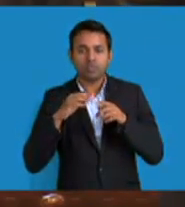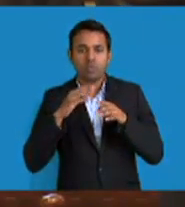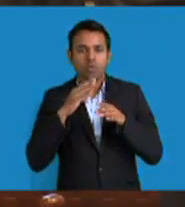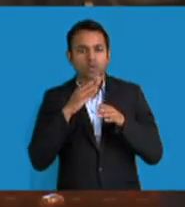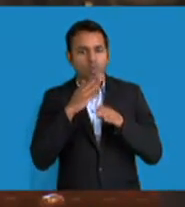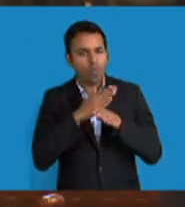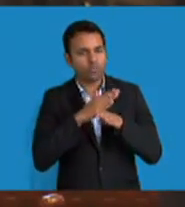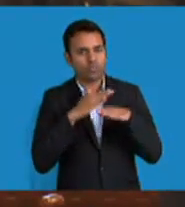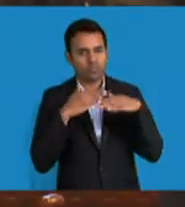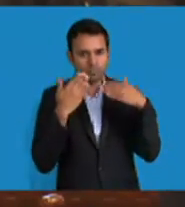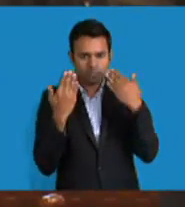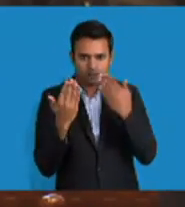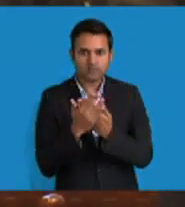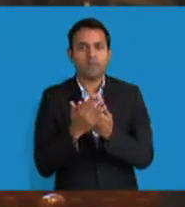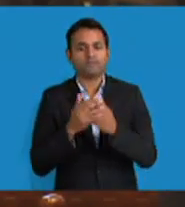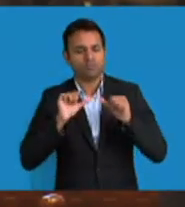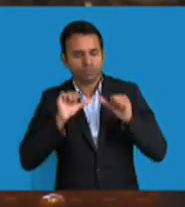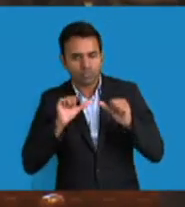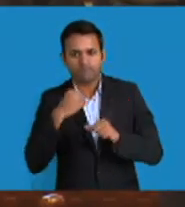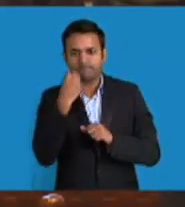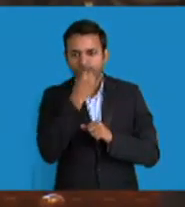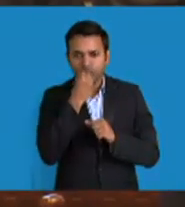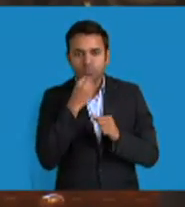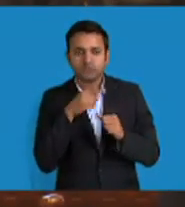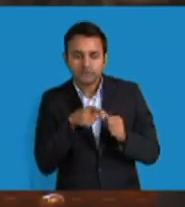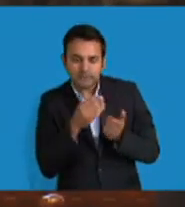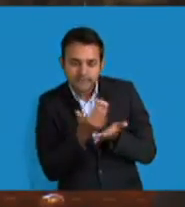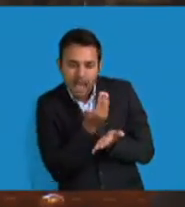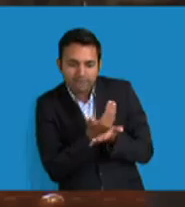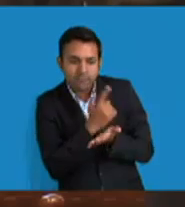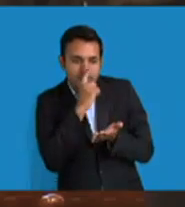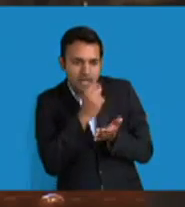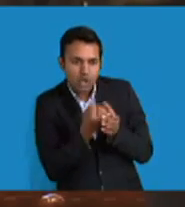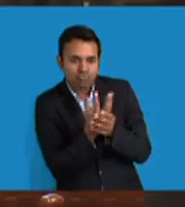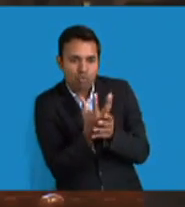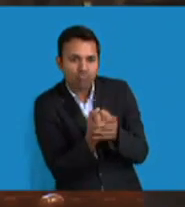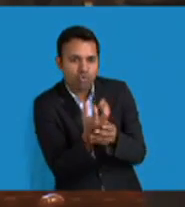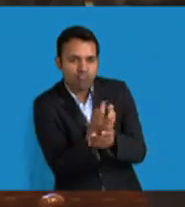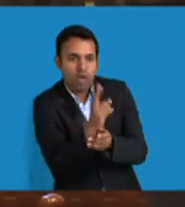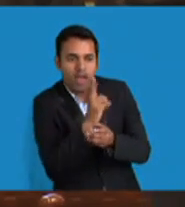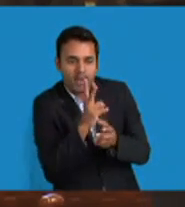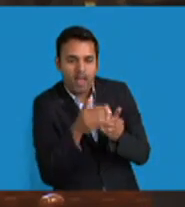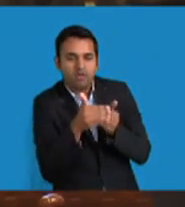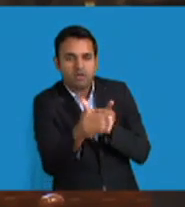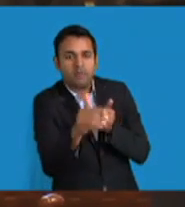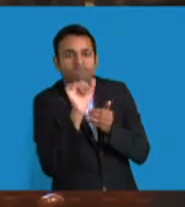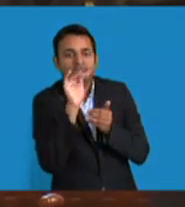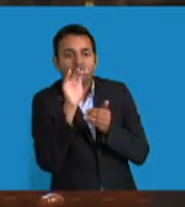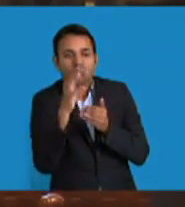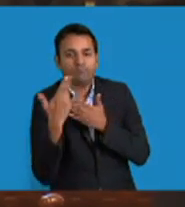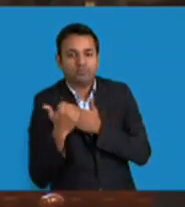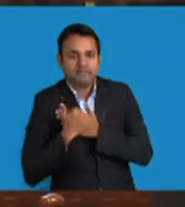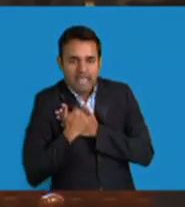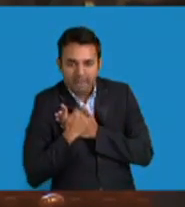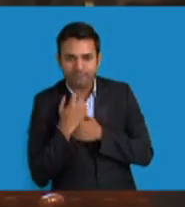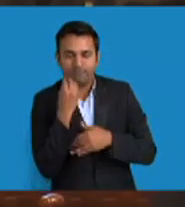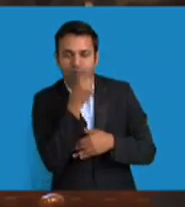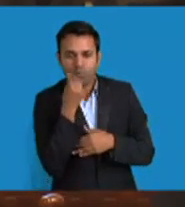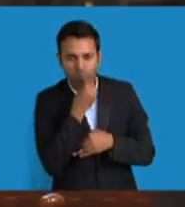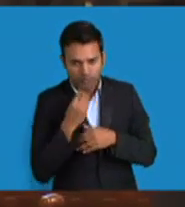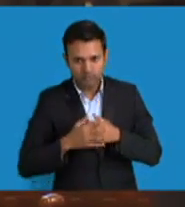Western Central Pacific Ocean, which also includes the EEZs via the sustainable harvesting and effective